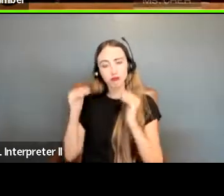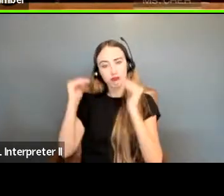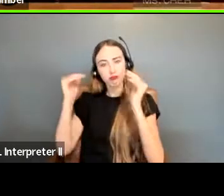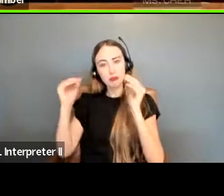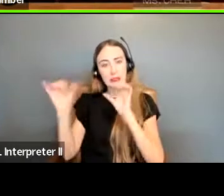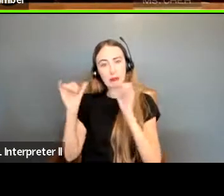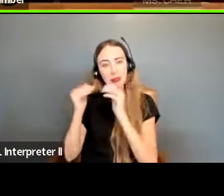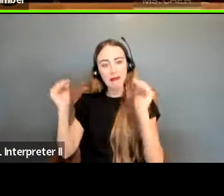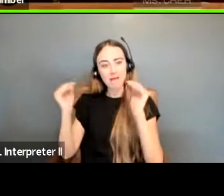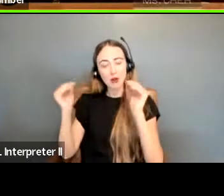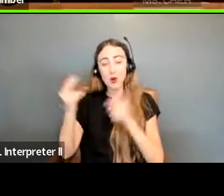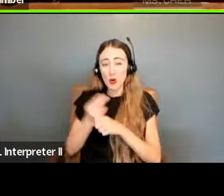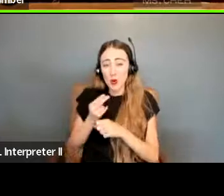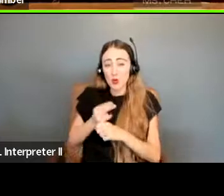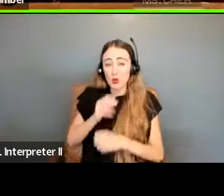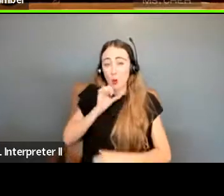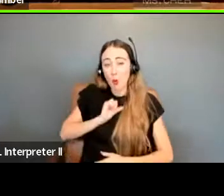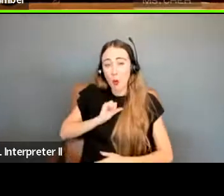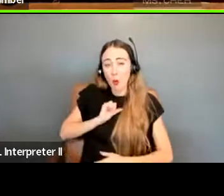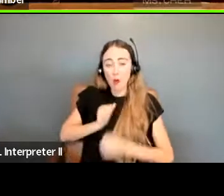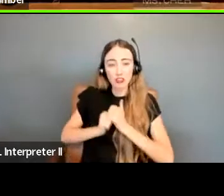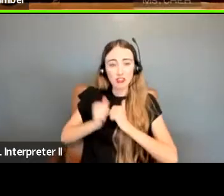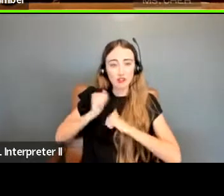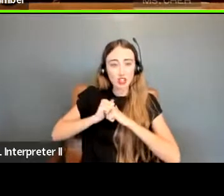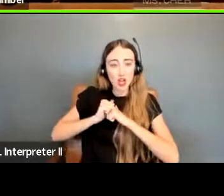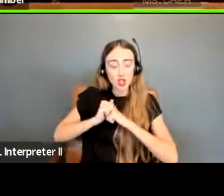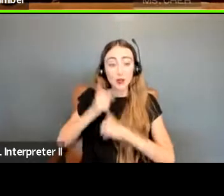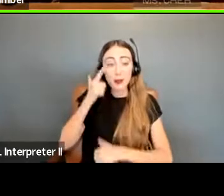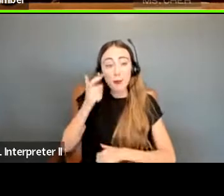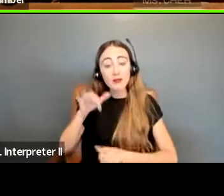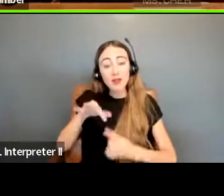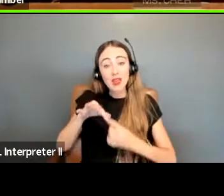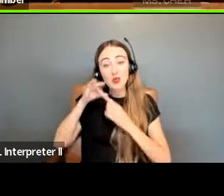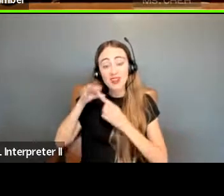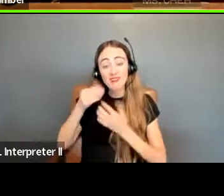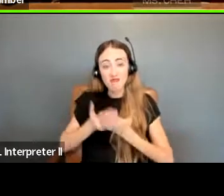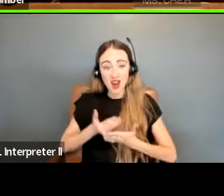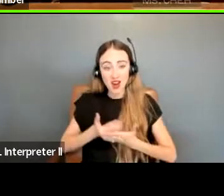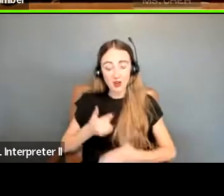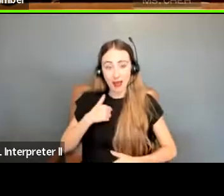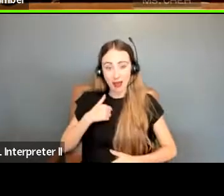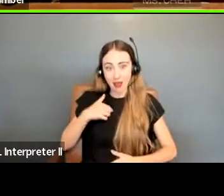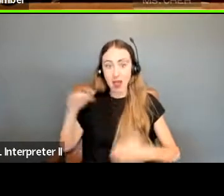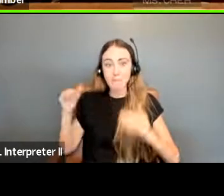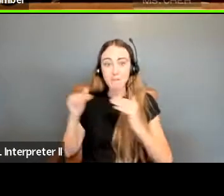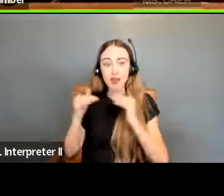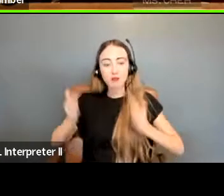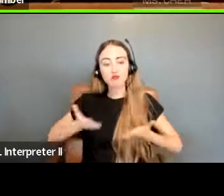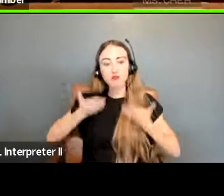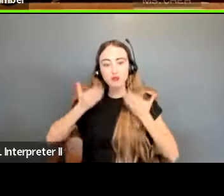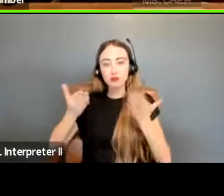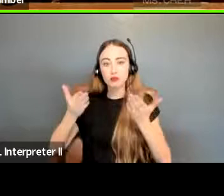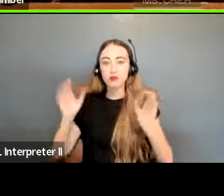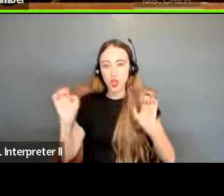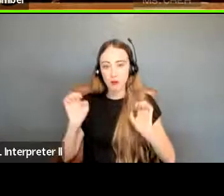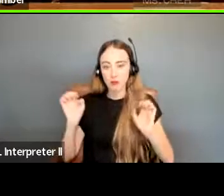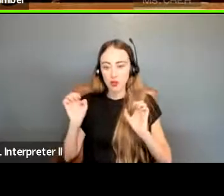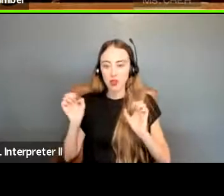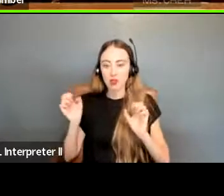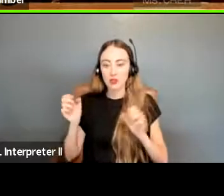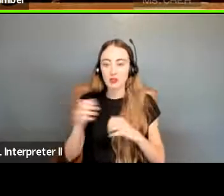could reuse existing infrastructure. It's because of those unique factors that I and my colleagues are moving these emergency measures